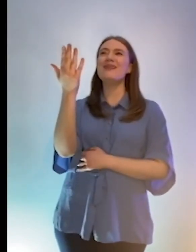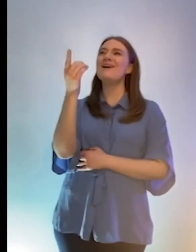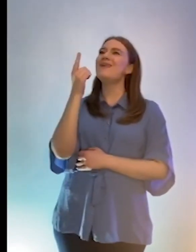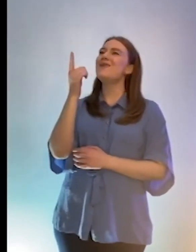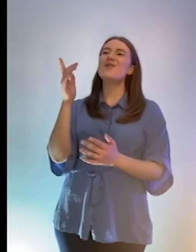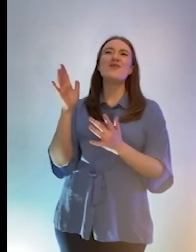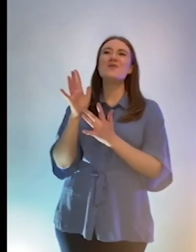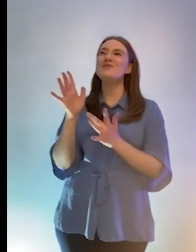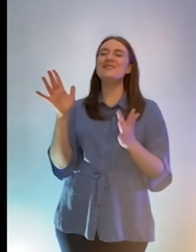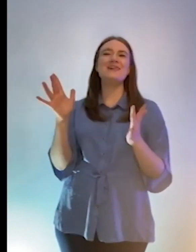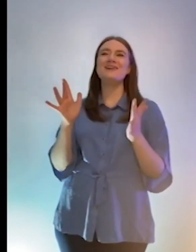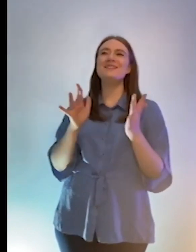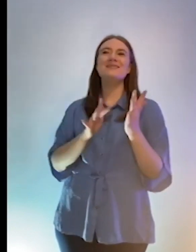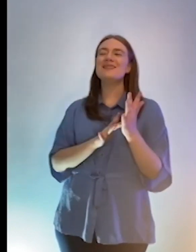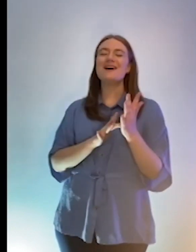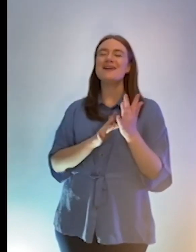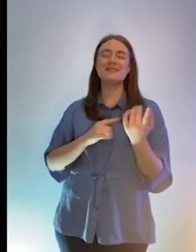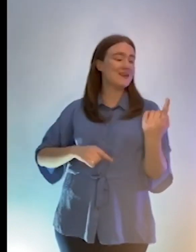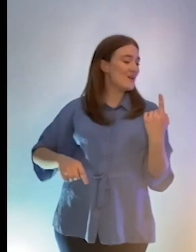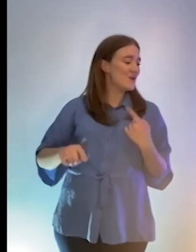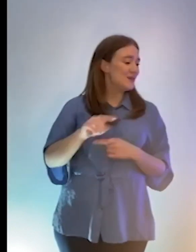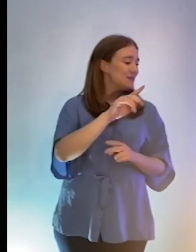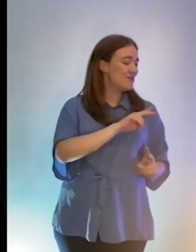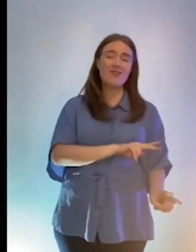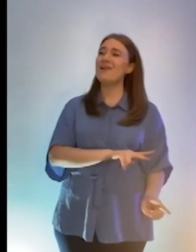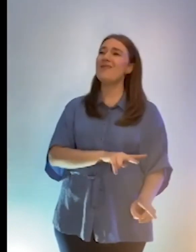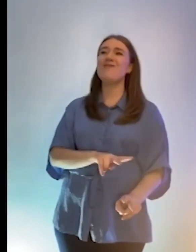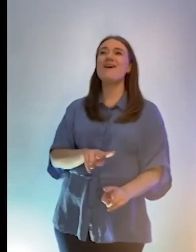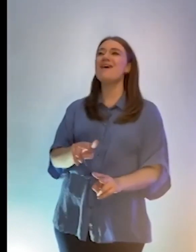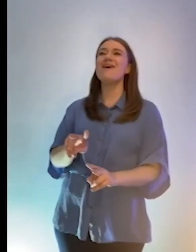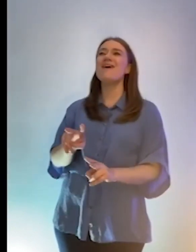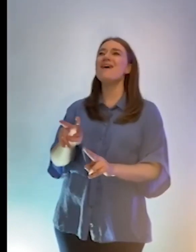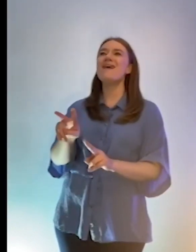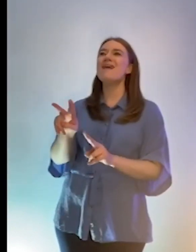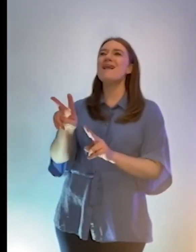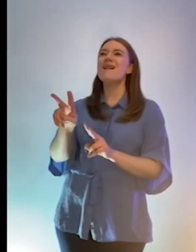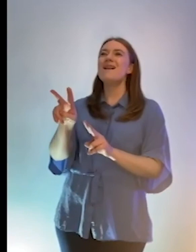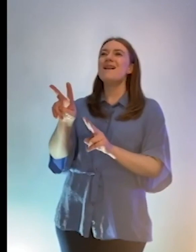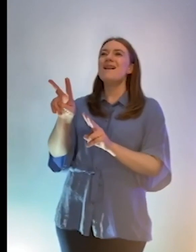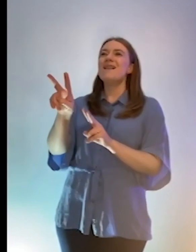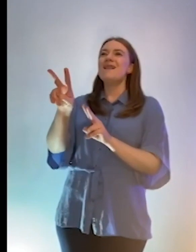Jesus, we turn our eyes.